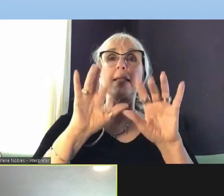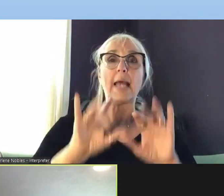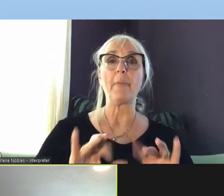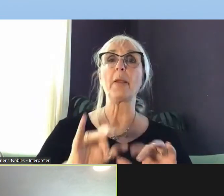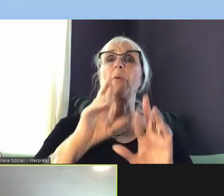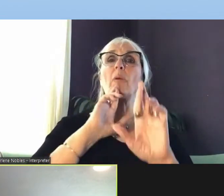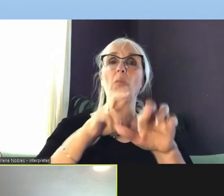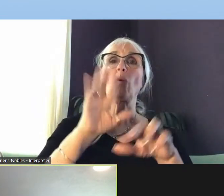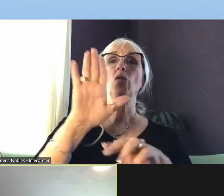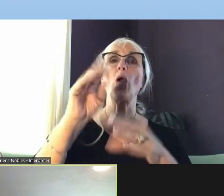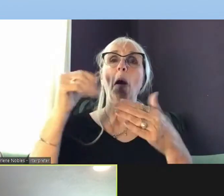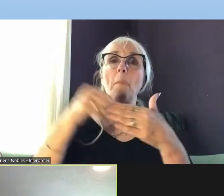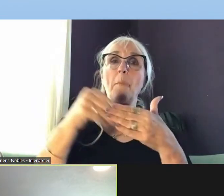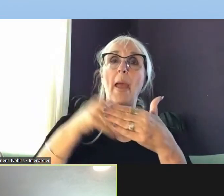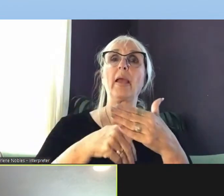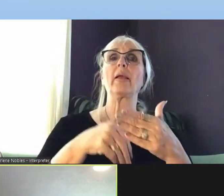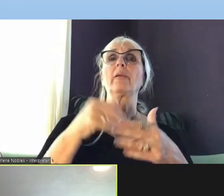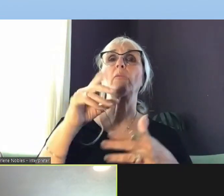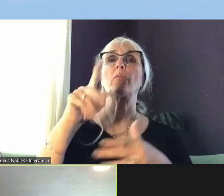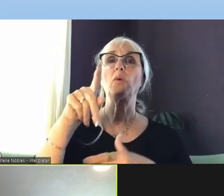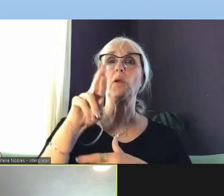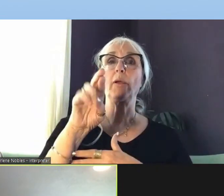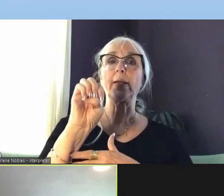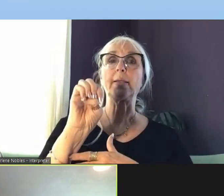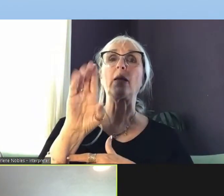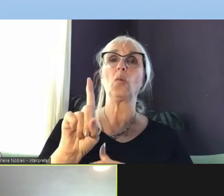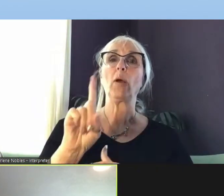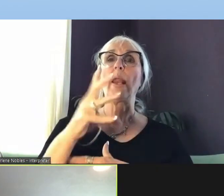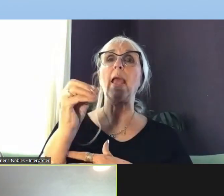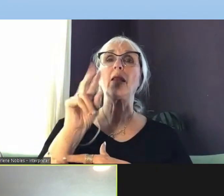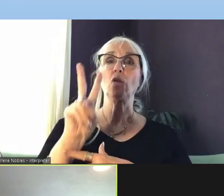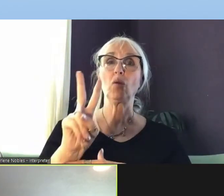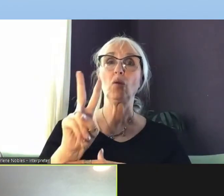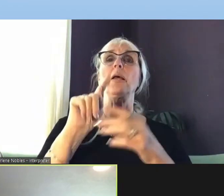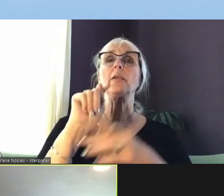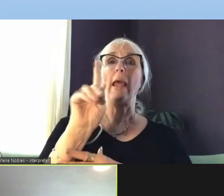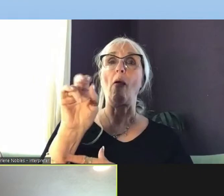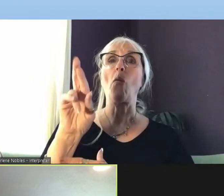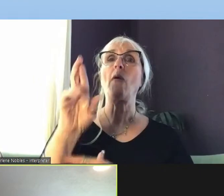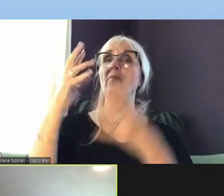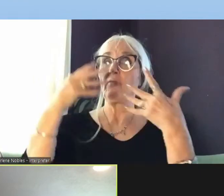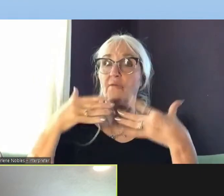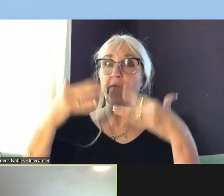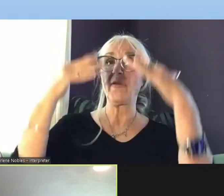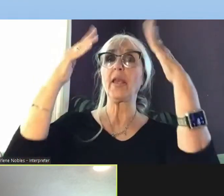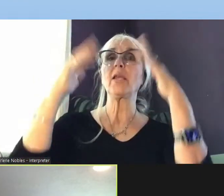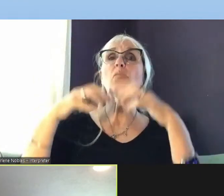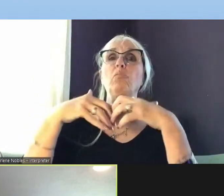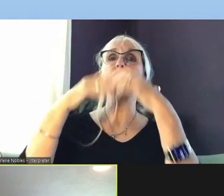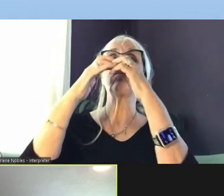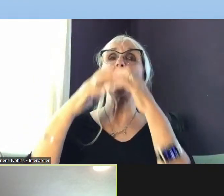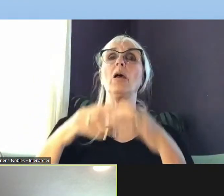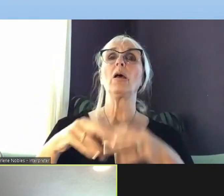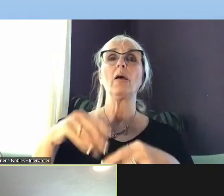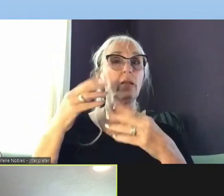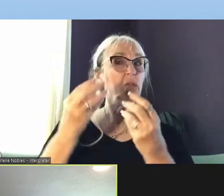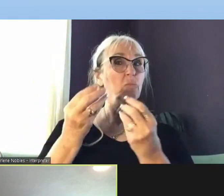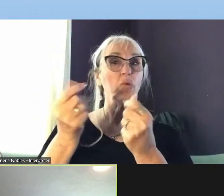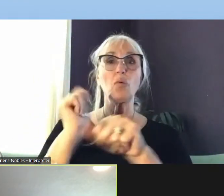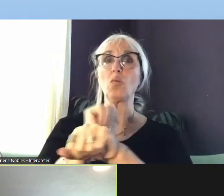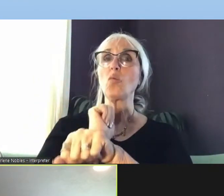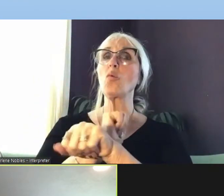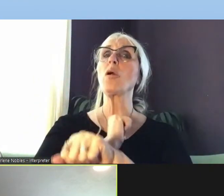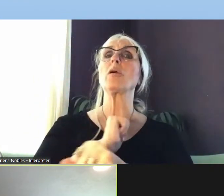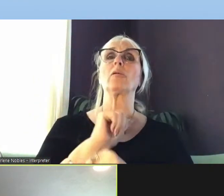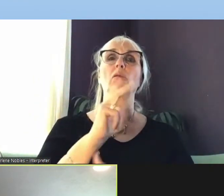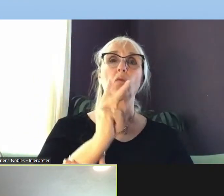quick summary of it. Precinct 1 and 2, those towers are complete and running smoothly. Precinct 3, and there was a recent meeting with